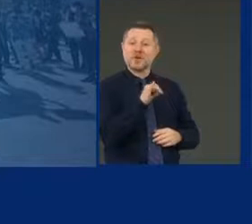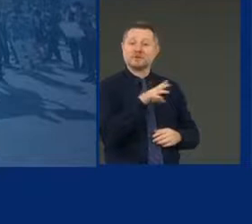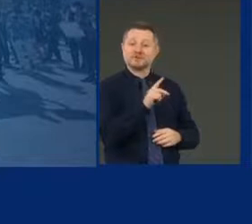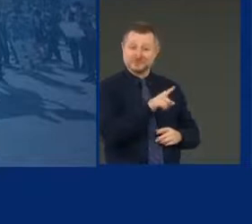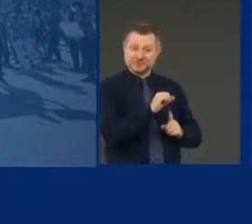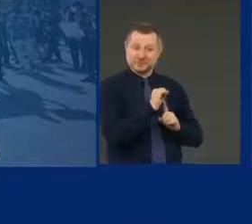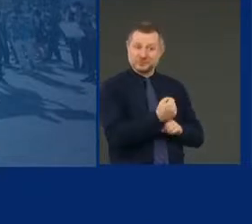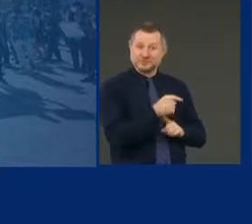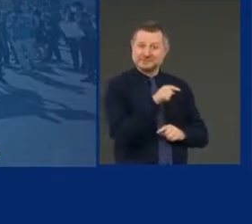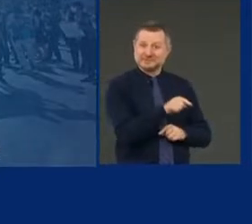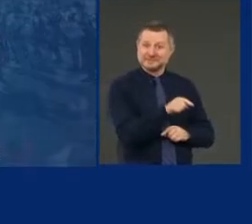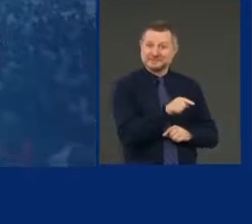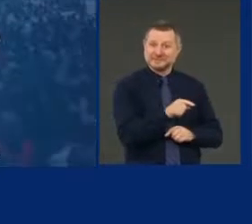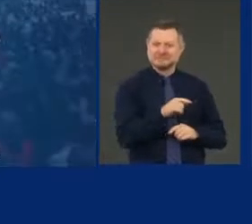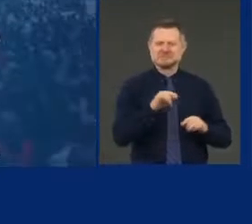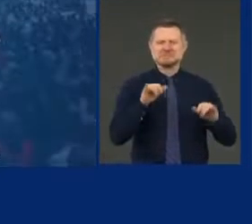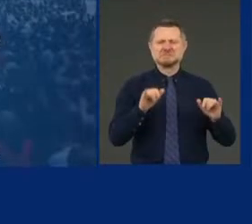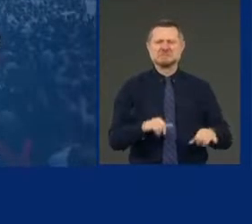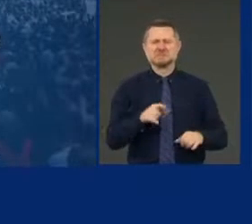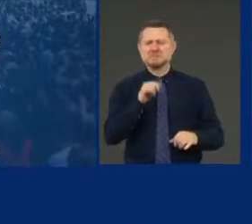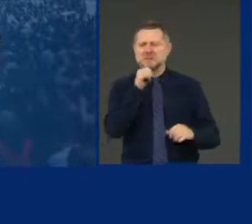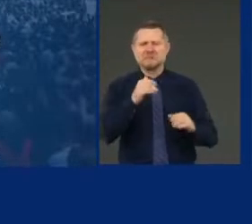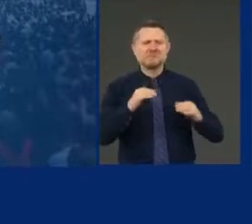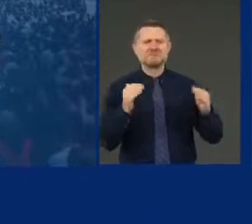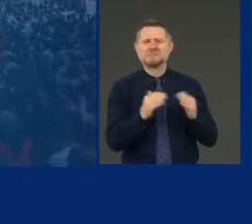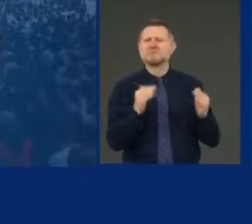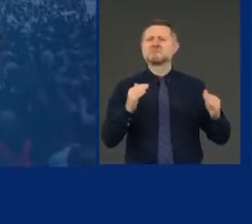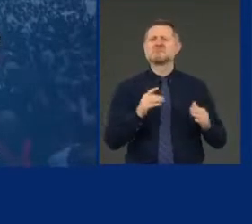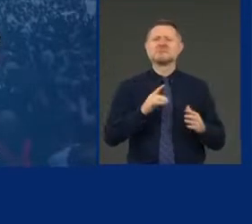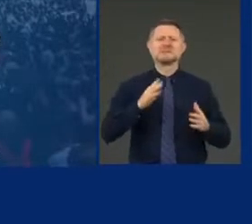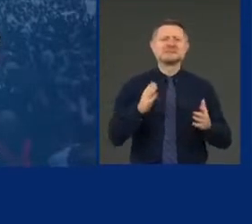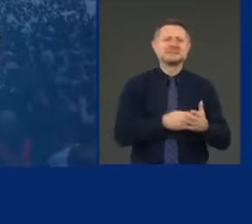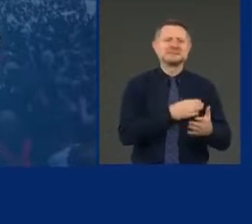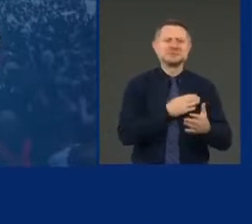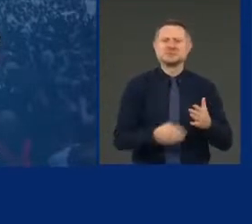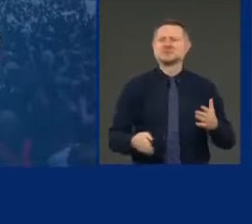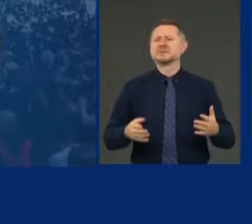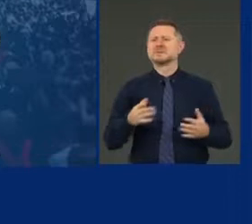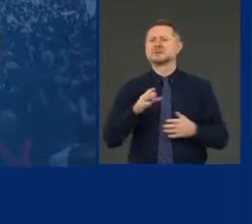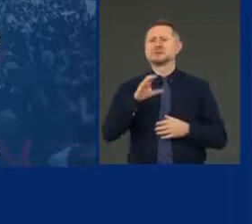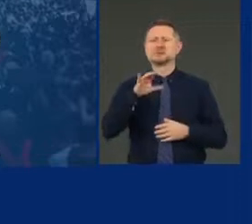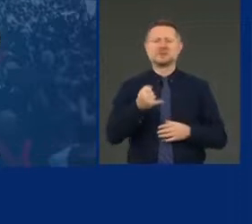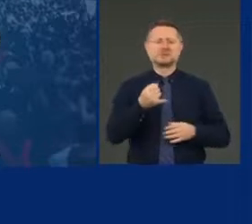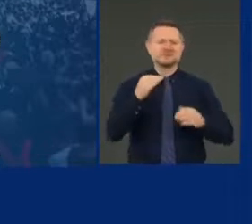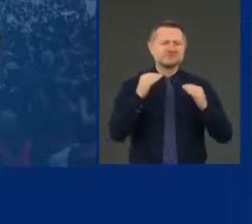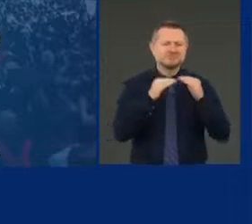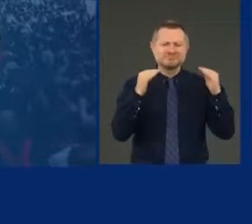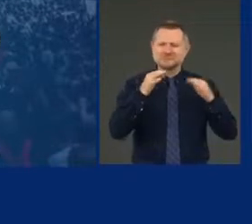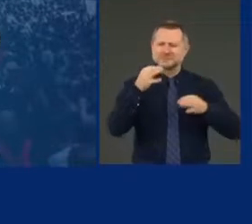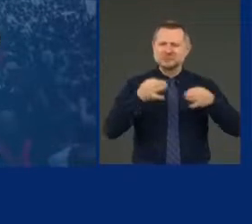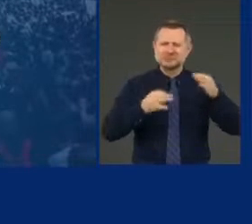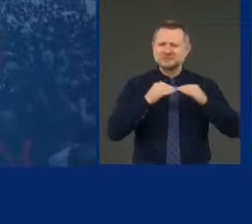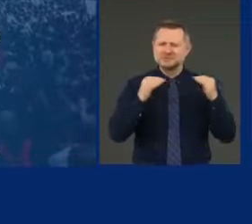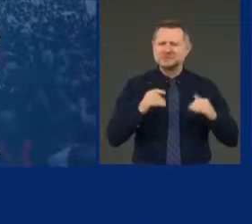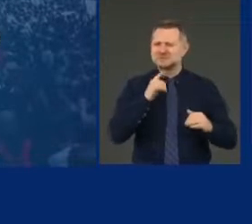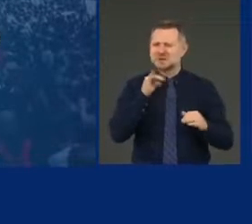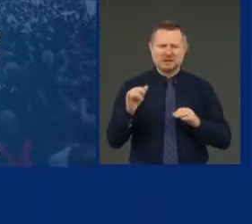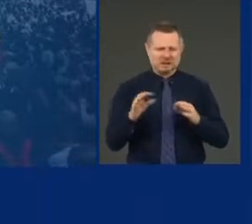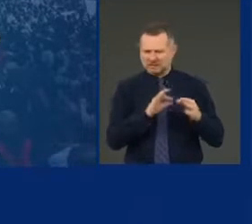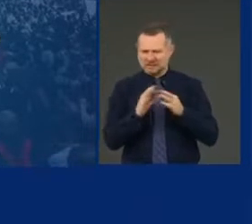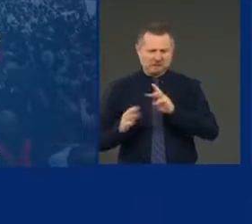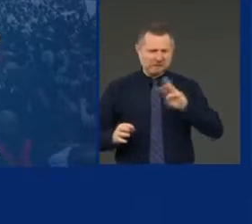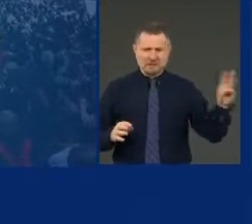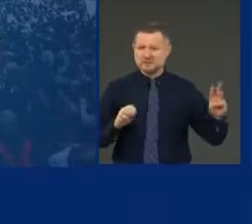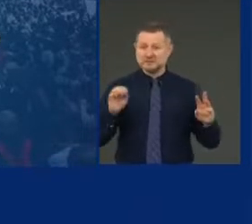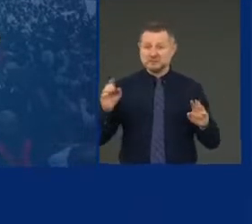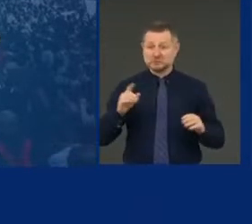and discrimination in the criminal justice system. They are connected. The George Floyd death was not just